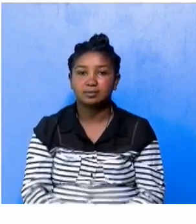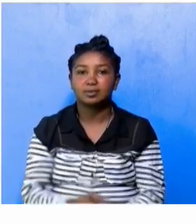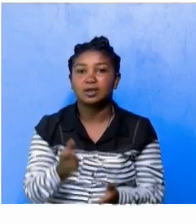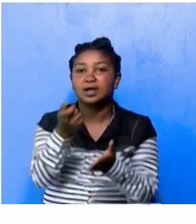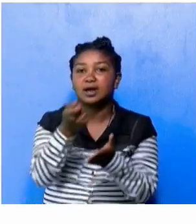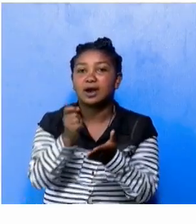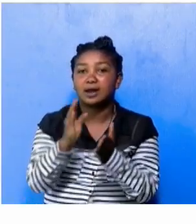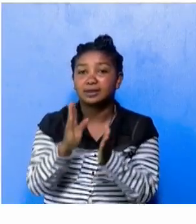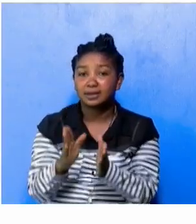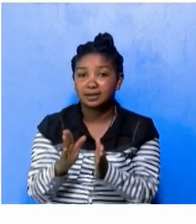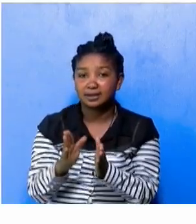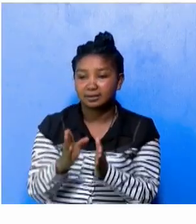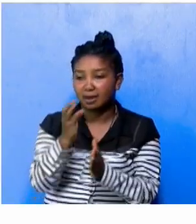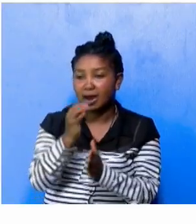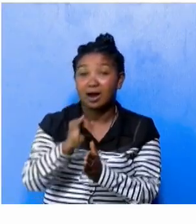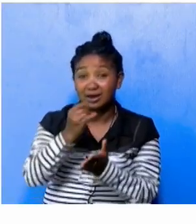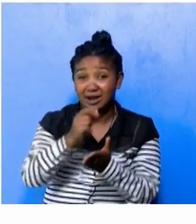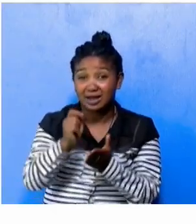writing